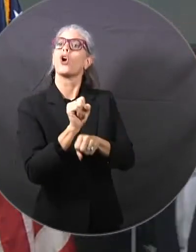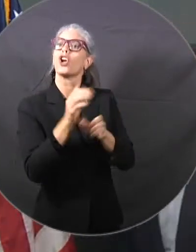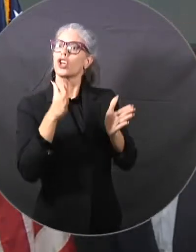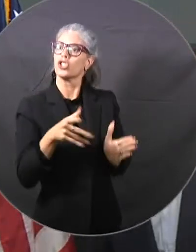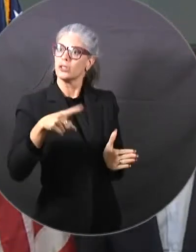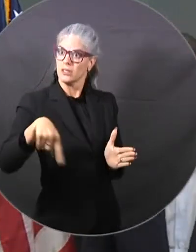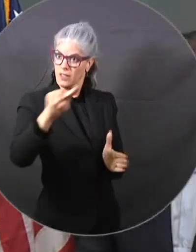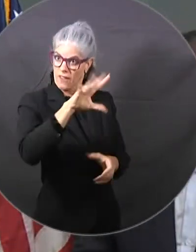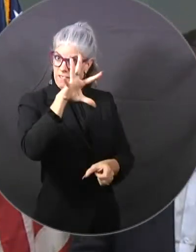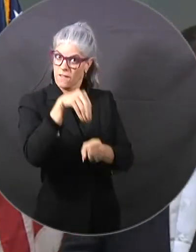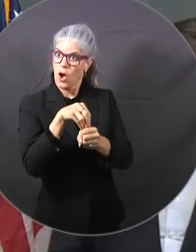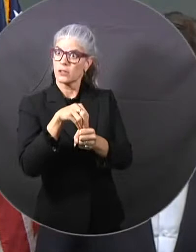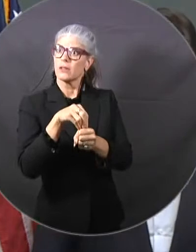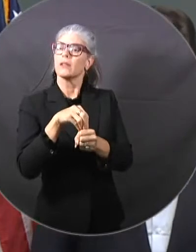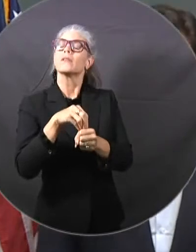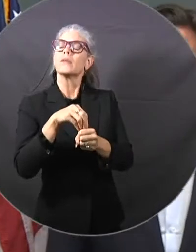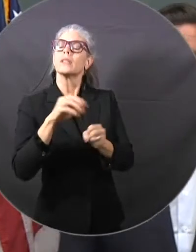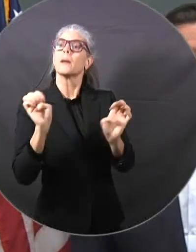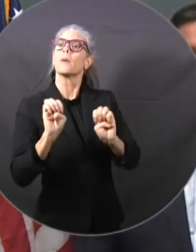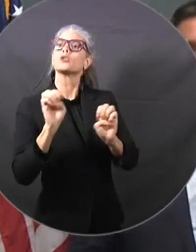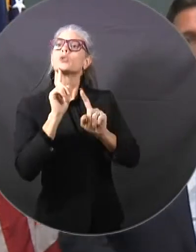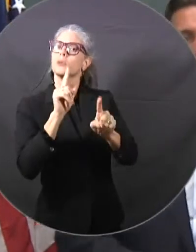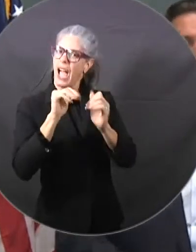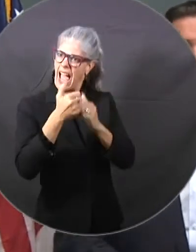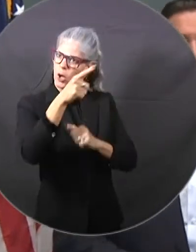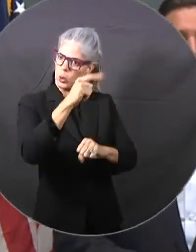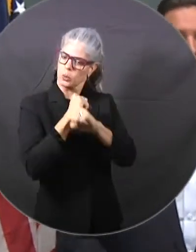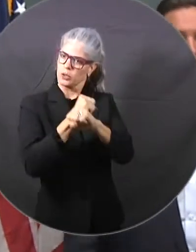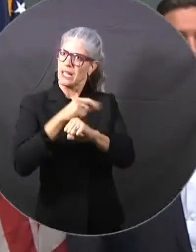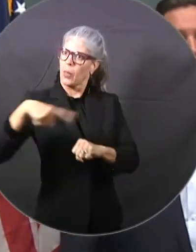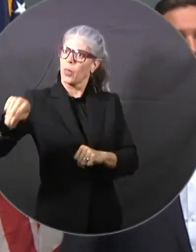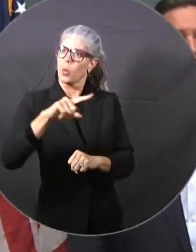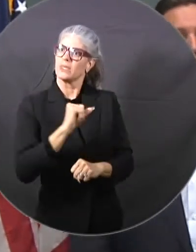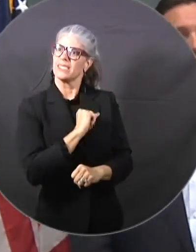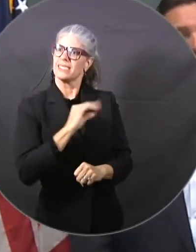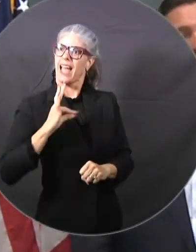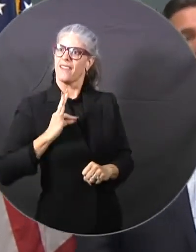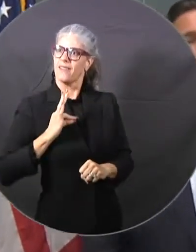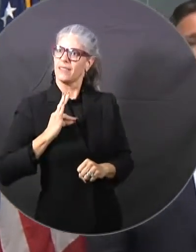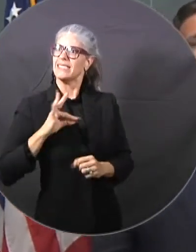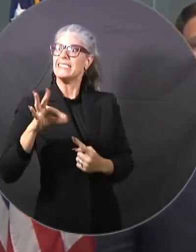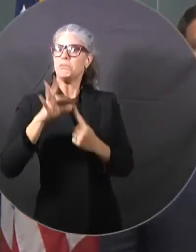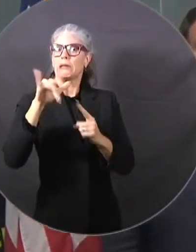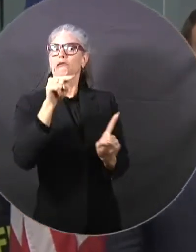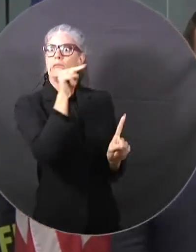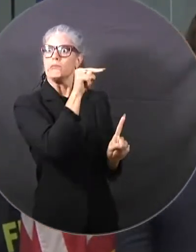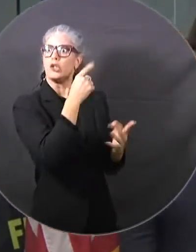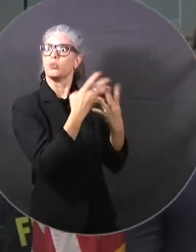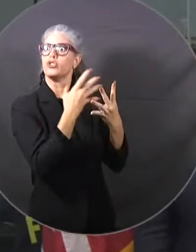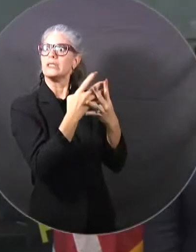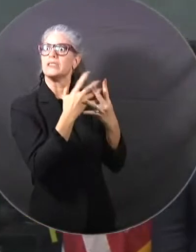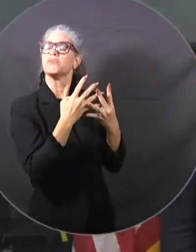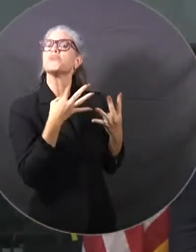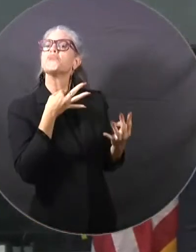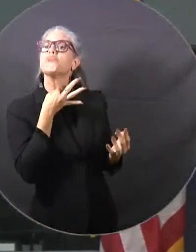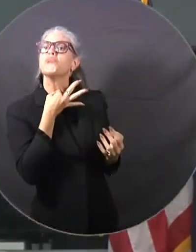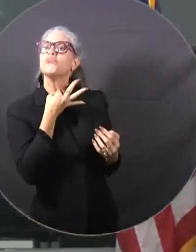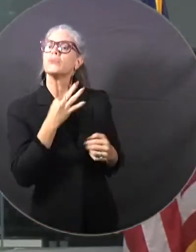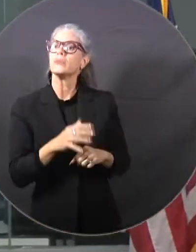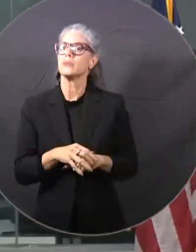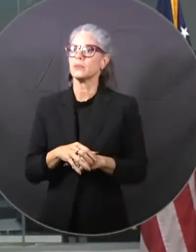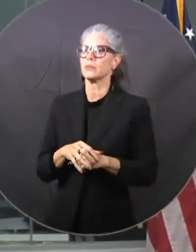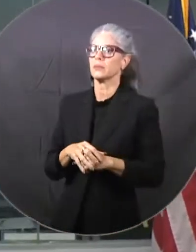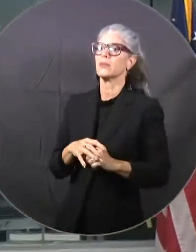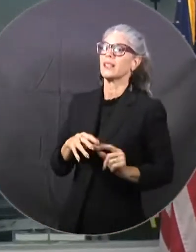So I spoke with one of the Department of Corrections emergency coordinating officers this morning, and they started yesterday enacting their plans